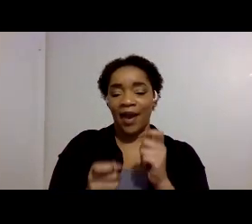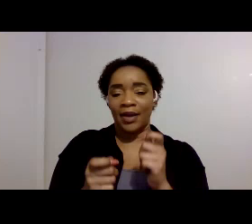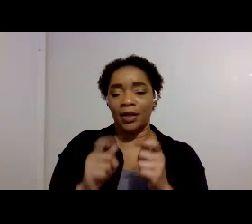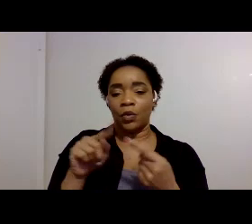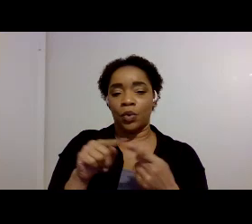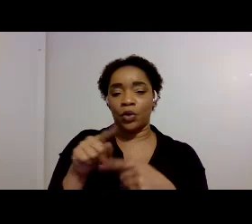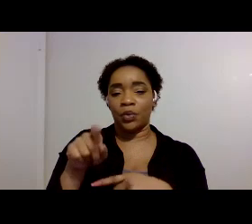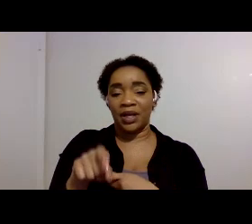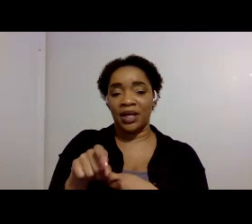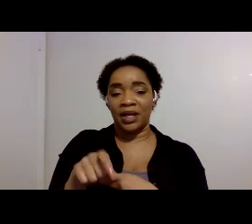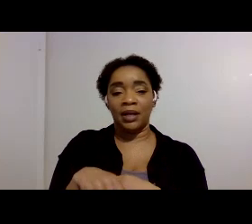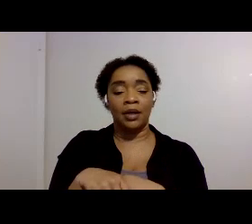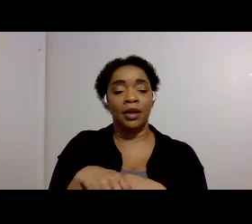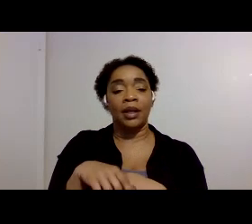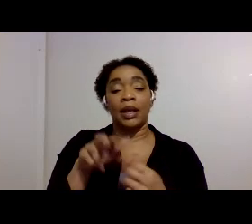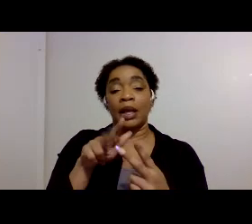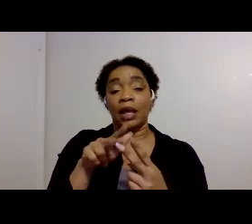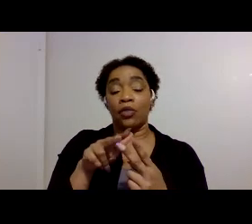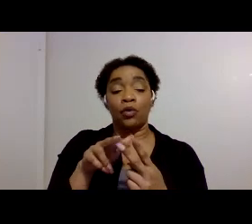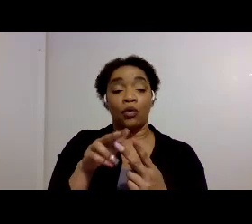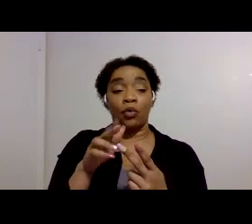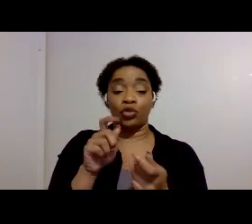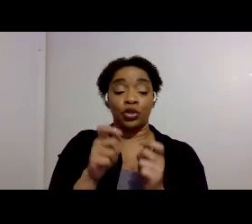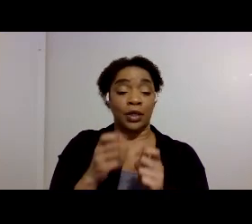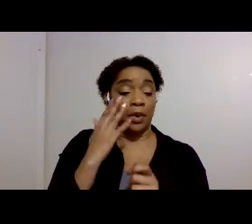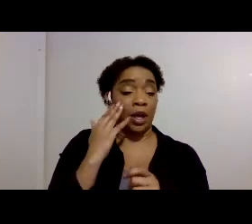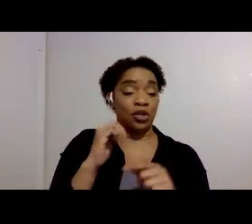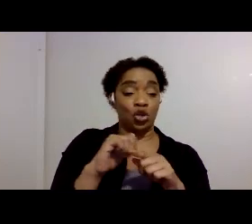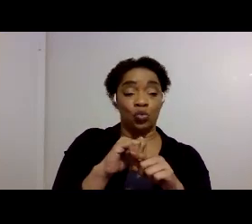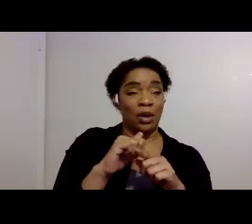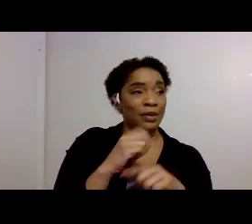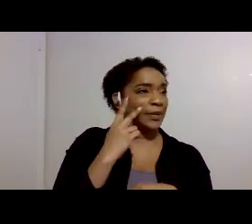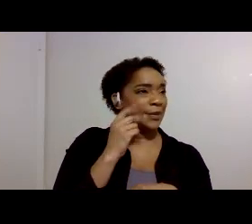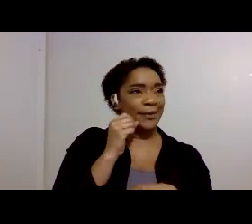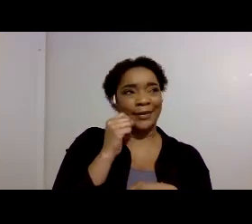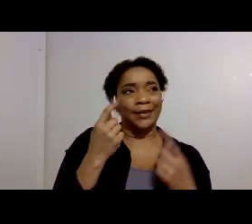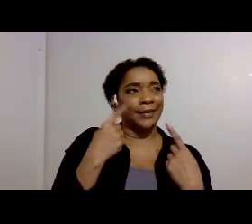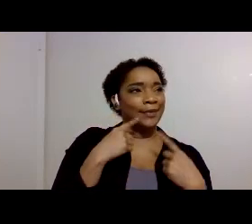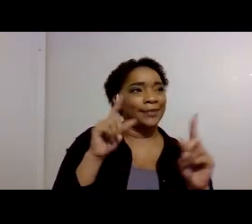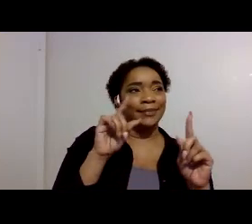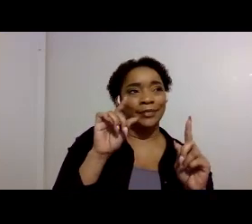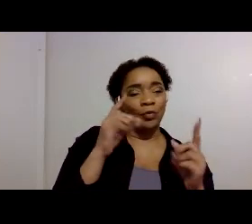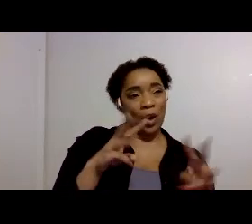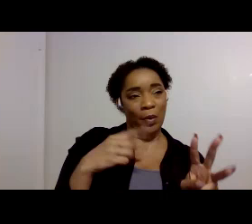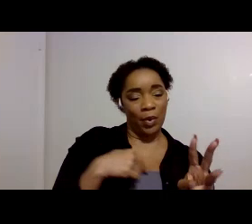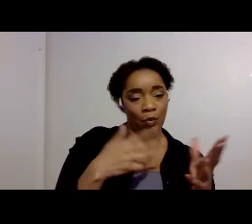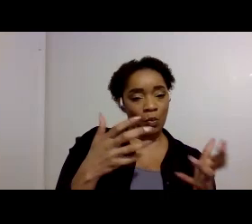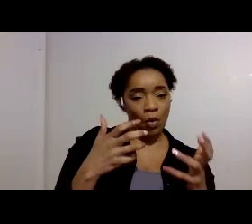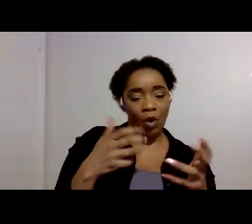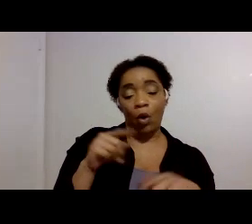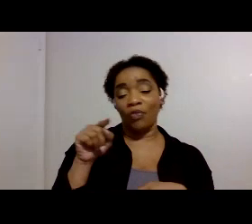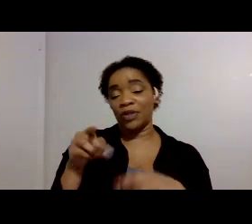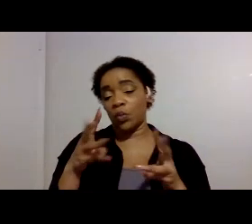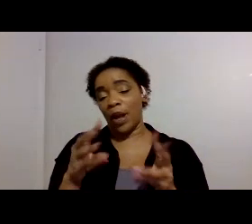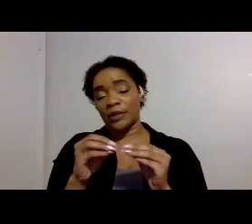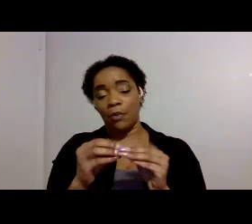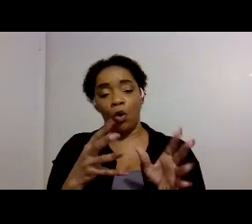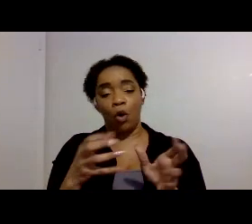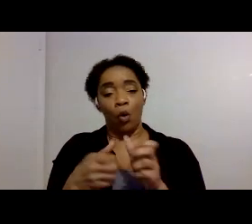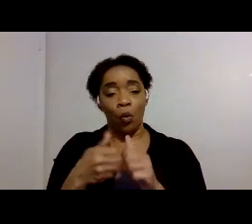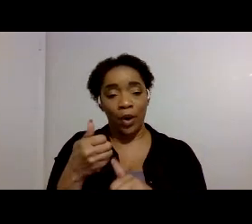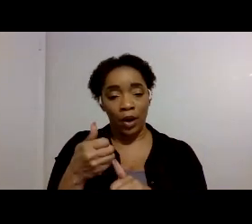don't want. But look at the plan and say, okay, it was quicker when we went out this way. Or if we go, that tree is now gone or